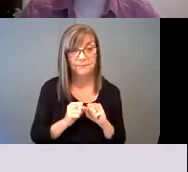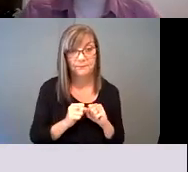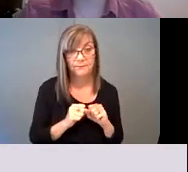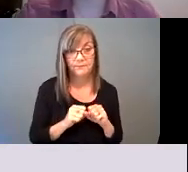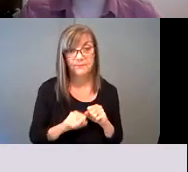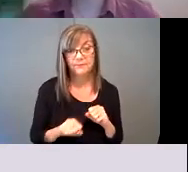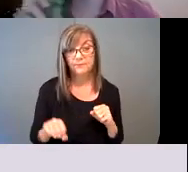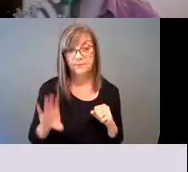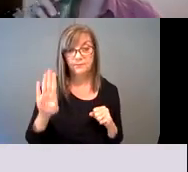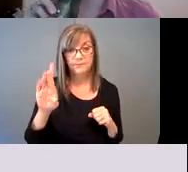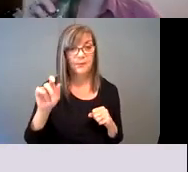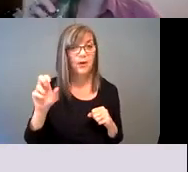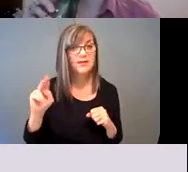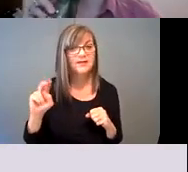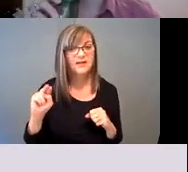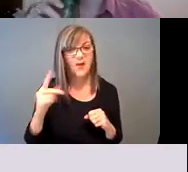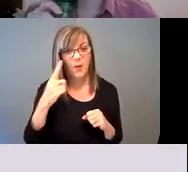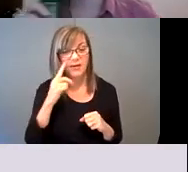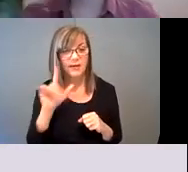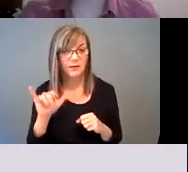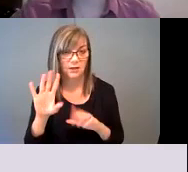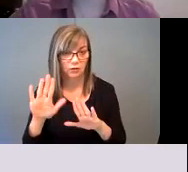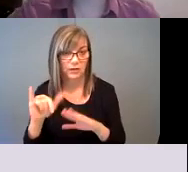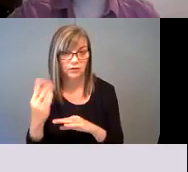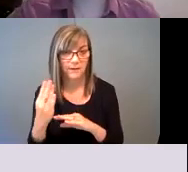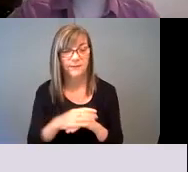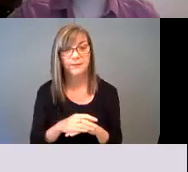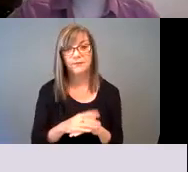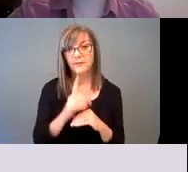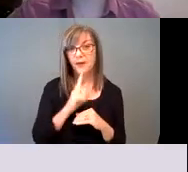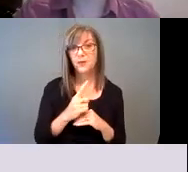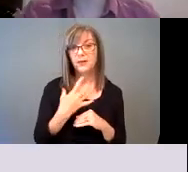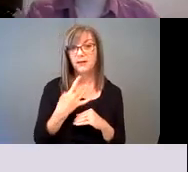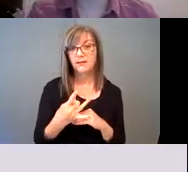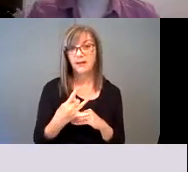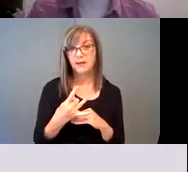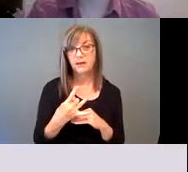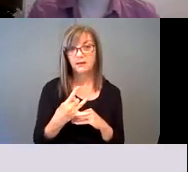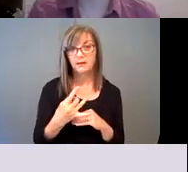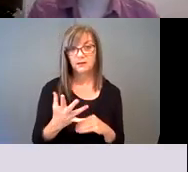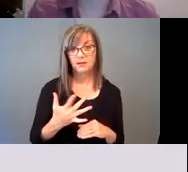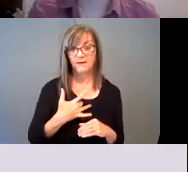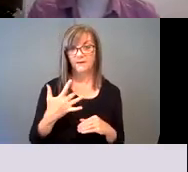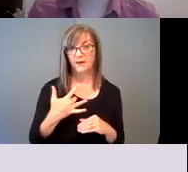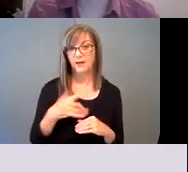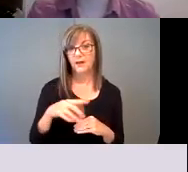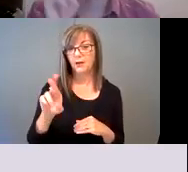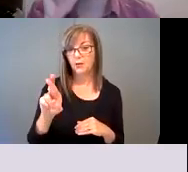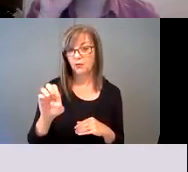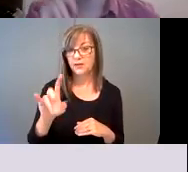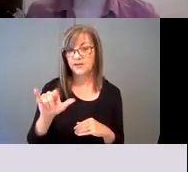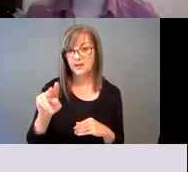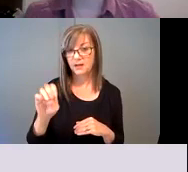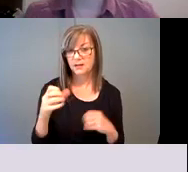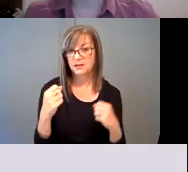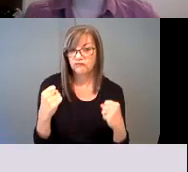I think you did a great job. I really like the framing around feeling resilience, because I think,